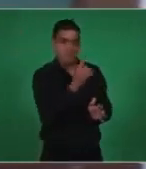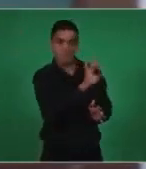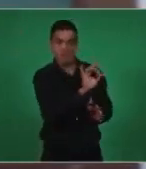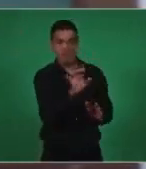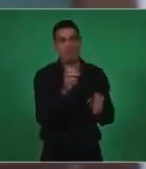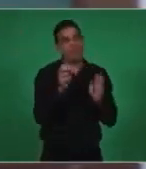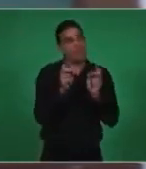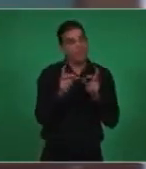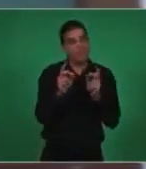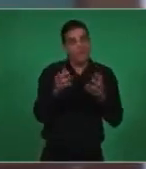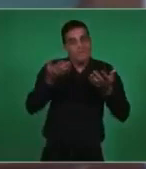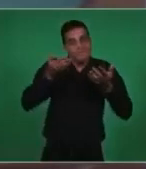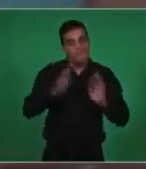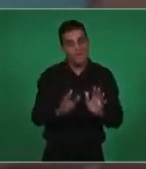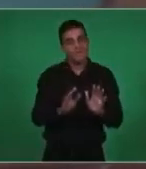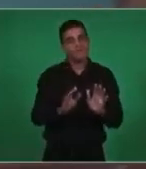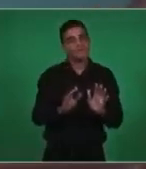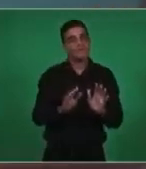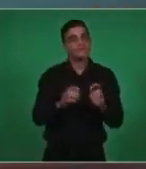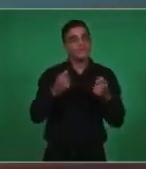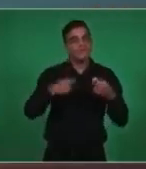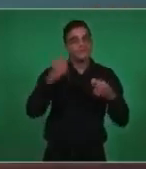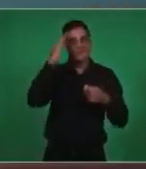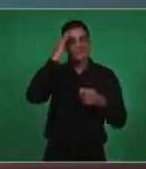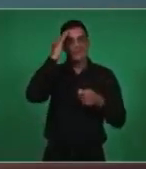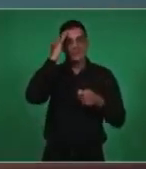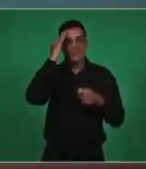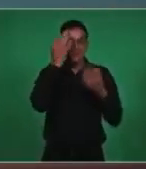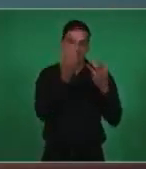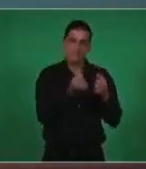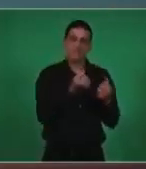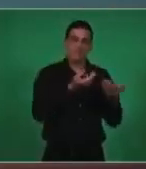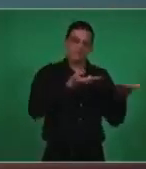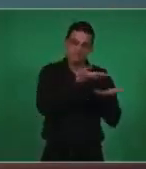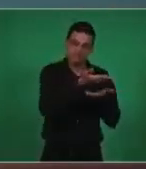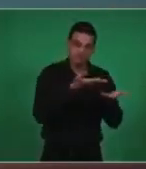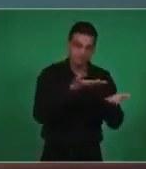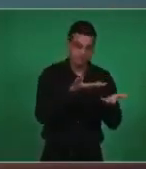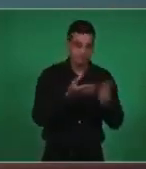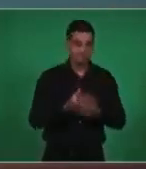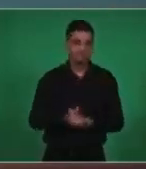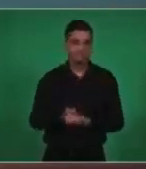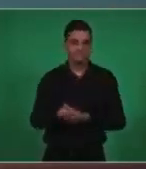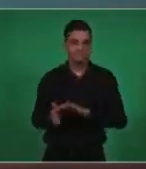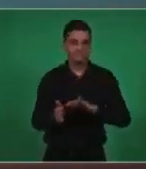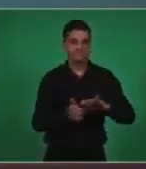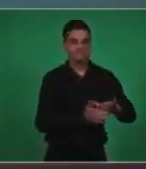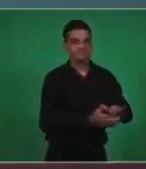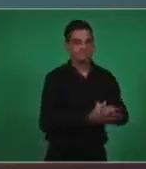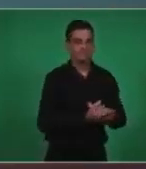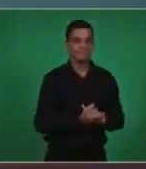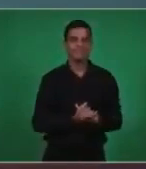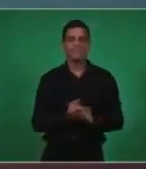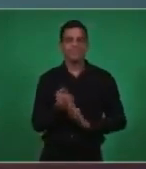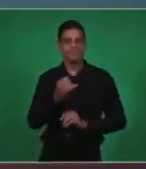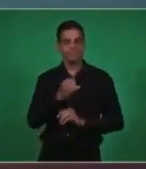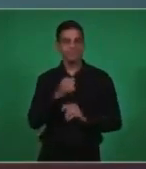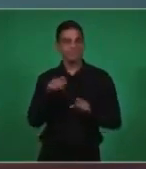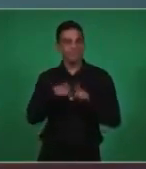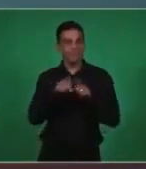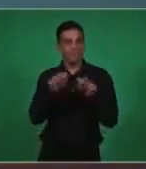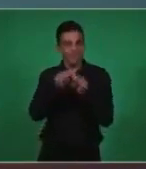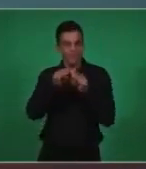But there is one thing that is true. Apostle John, he speaks about the apostasy of the